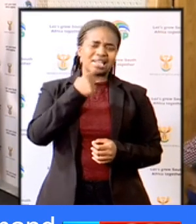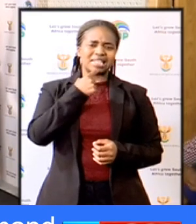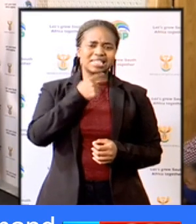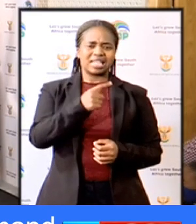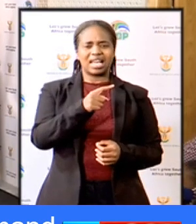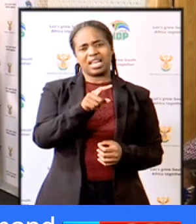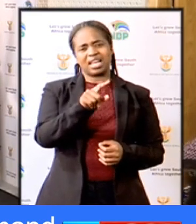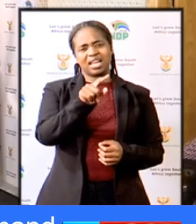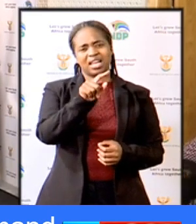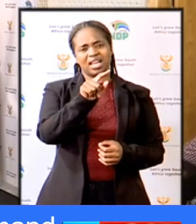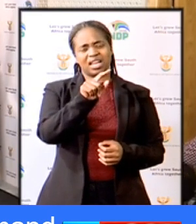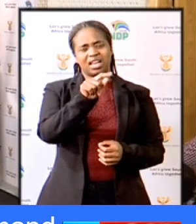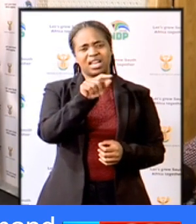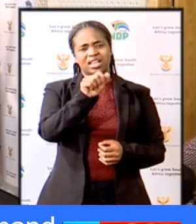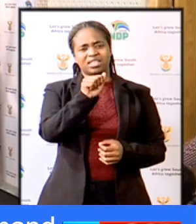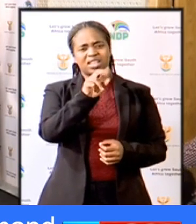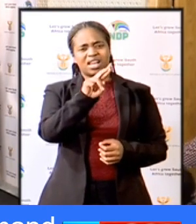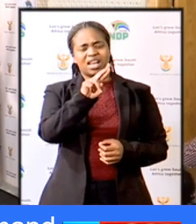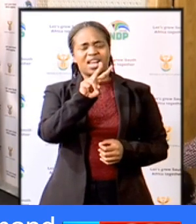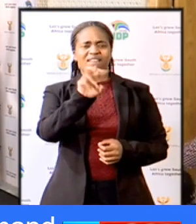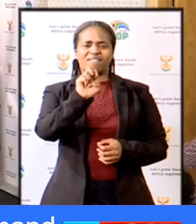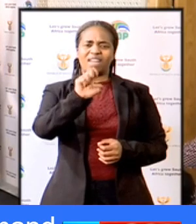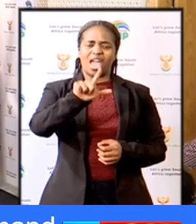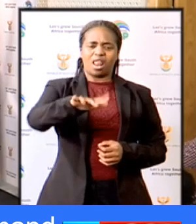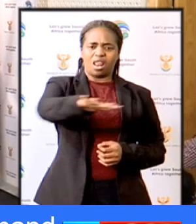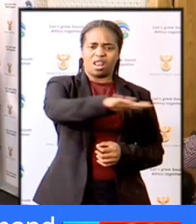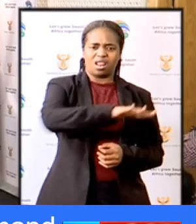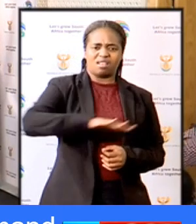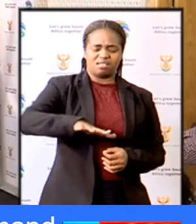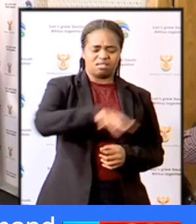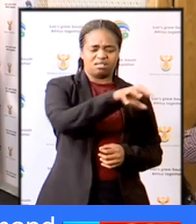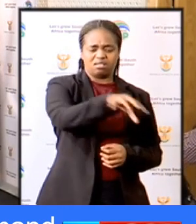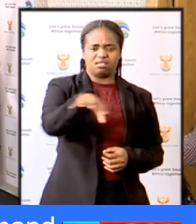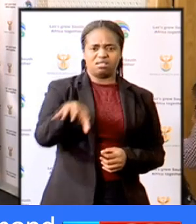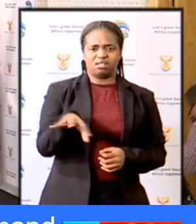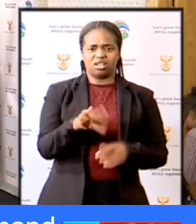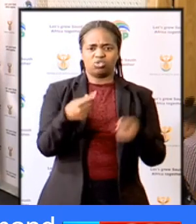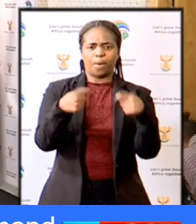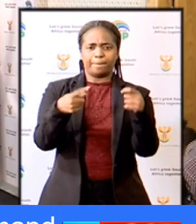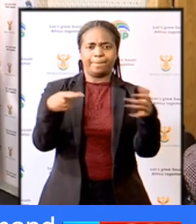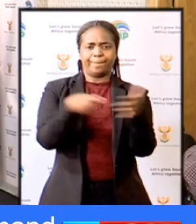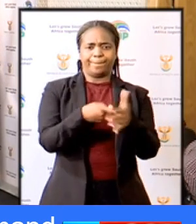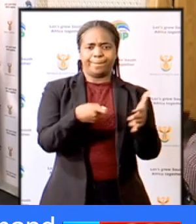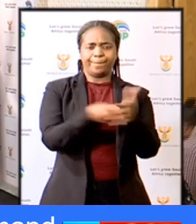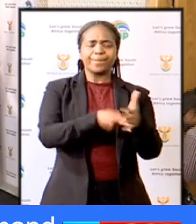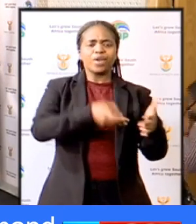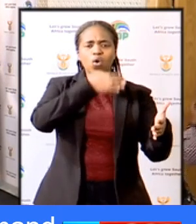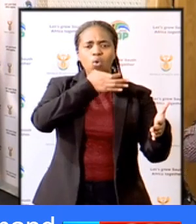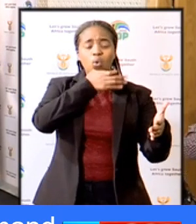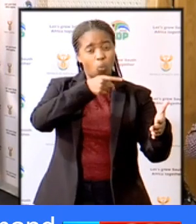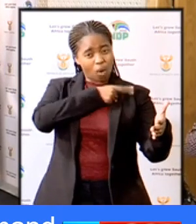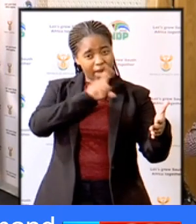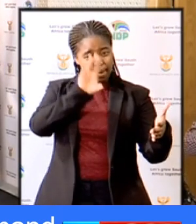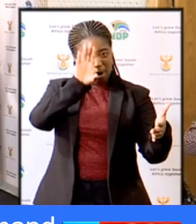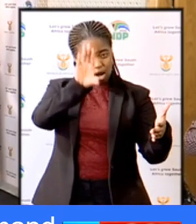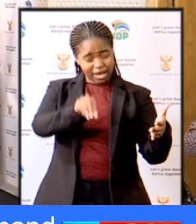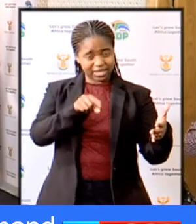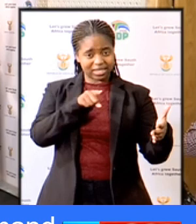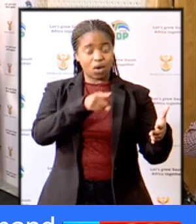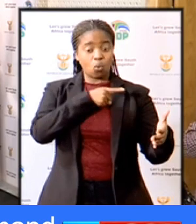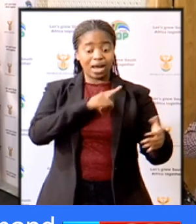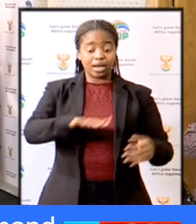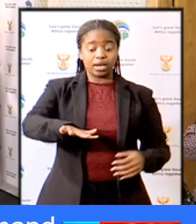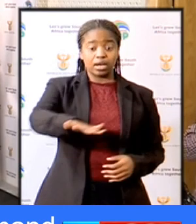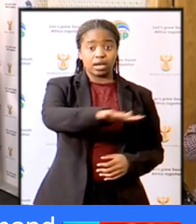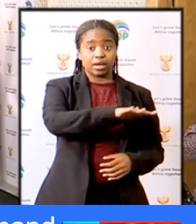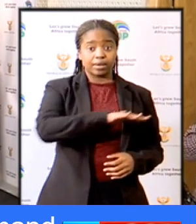in talking to most of the liquor industry and so on. So the reason I'm asking this is that in areas where